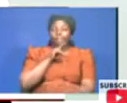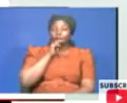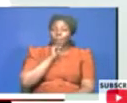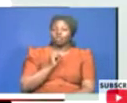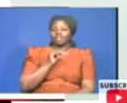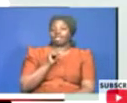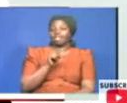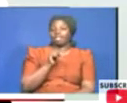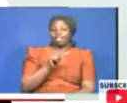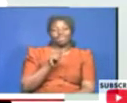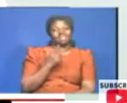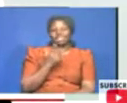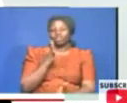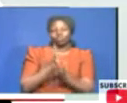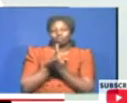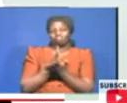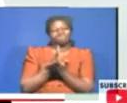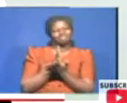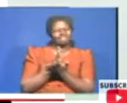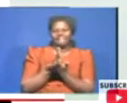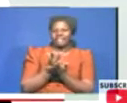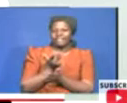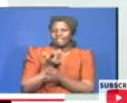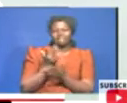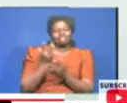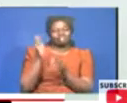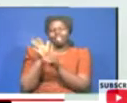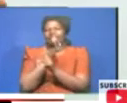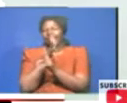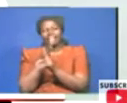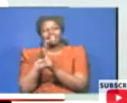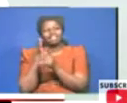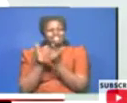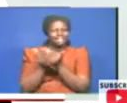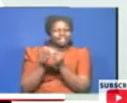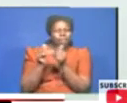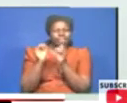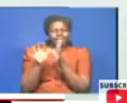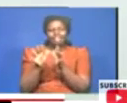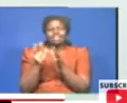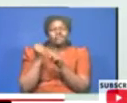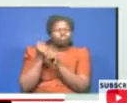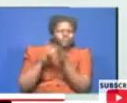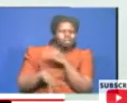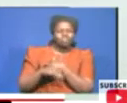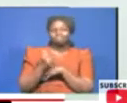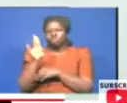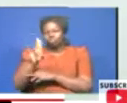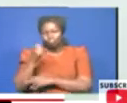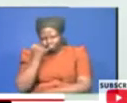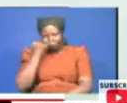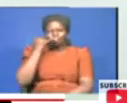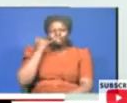little spoiled mm-hmm. by taking drugs. So nobody wanted to desire to follow them. But with the girls, you find they are the